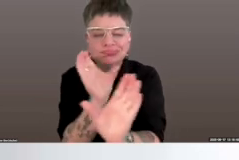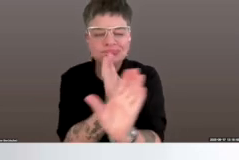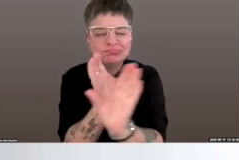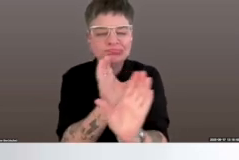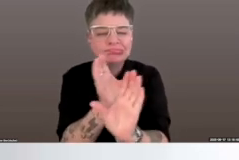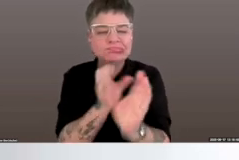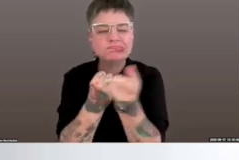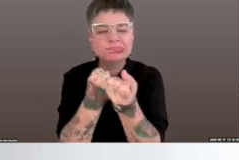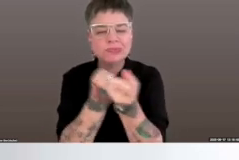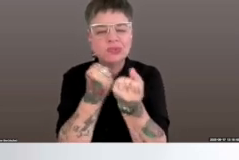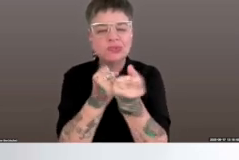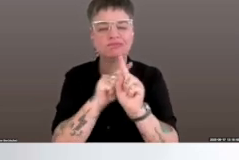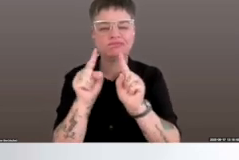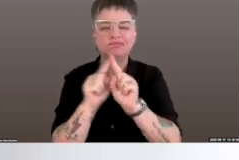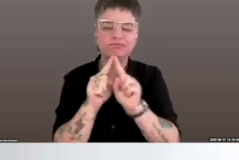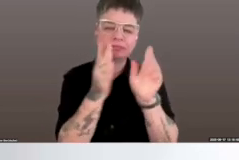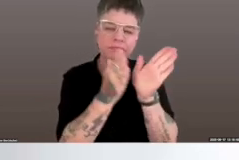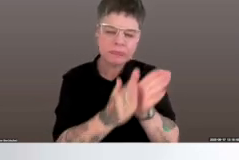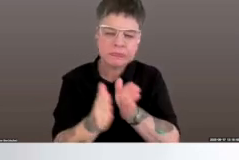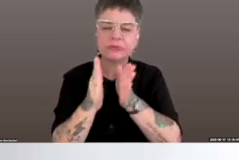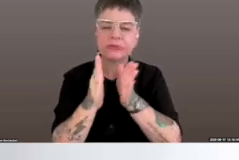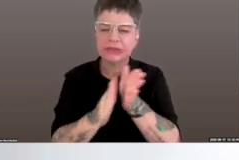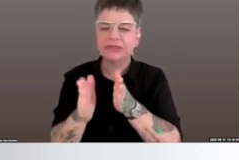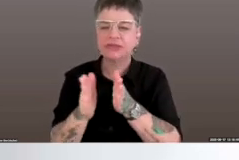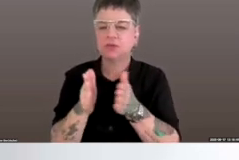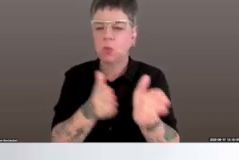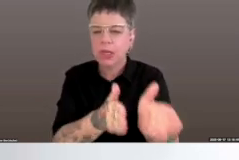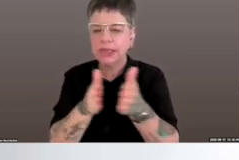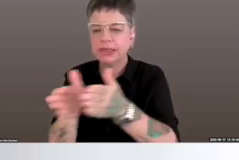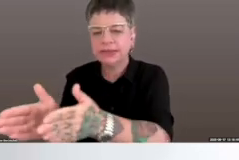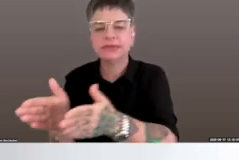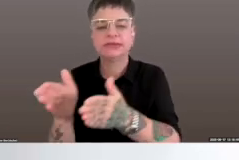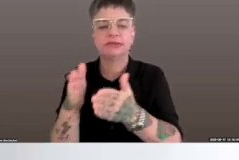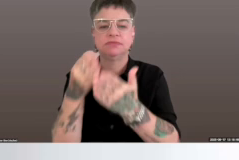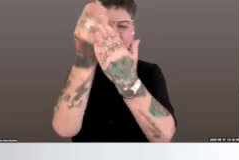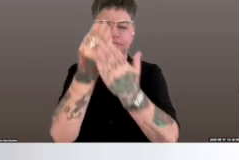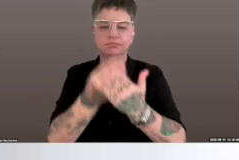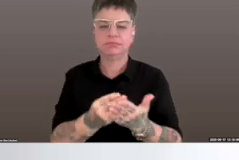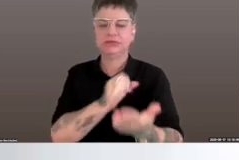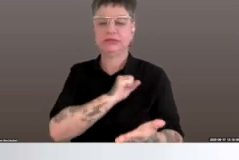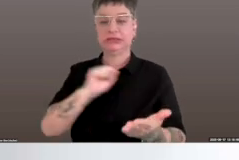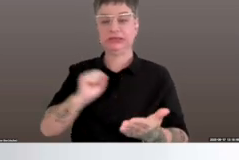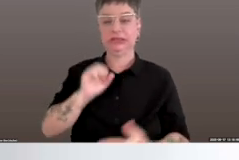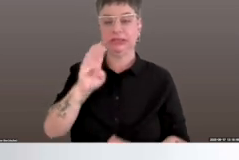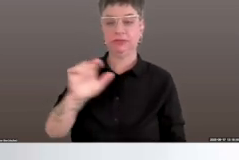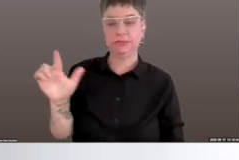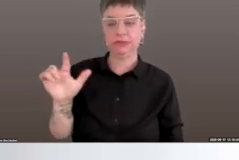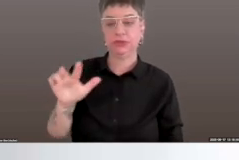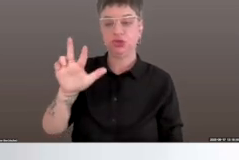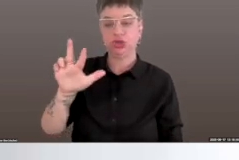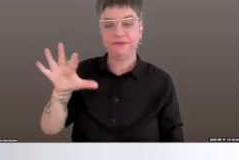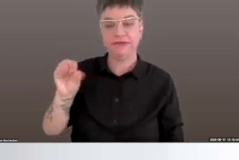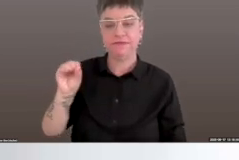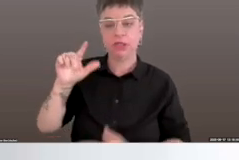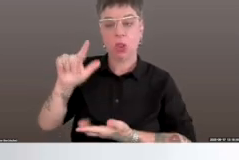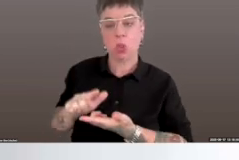and follow the guidance outlined in numerous other documents, such as the Senate Bill 350 Low Income Barrier